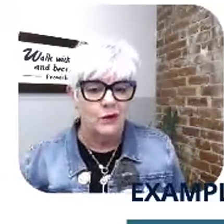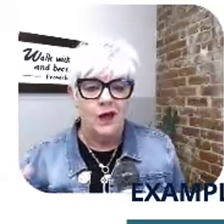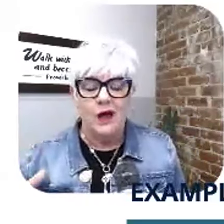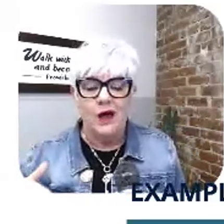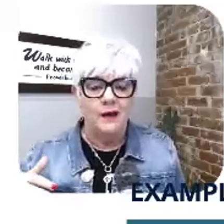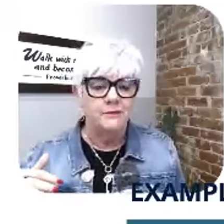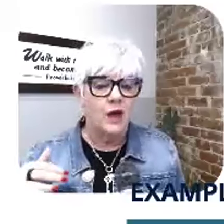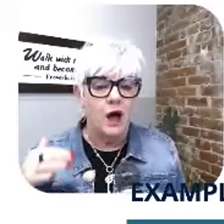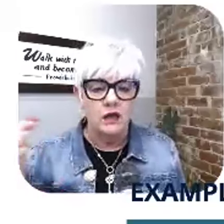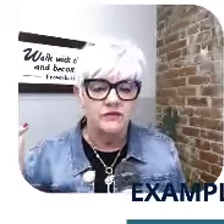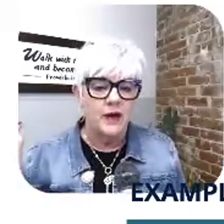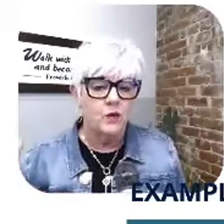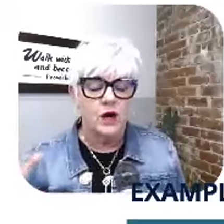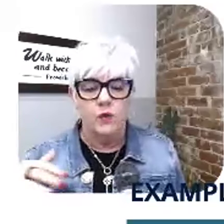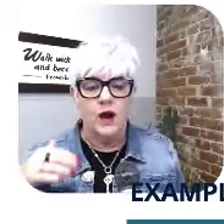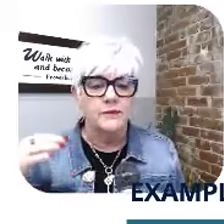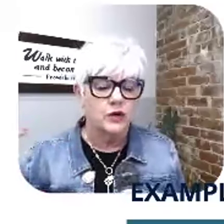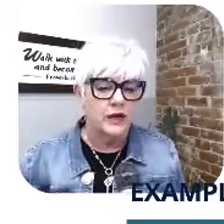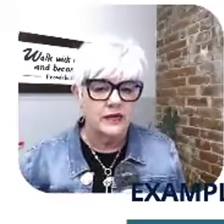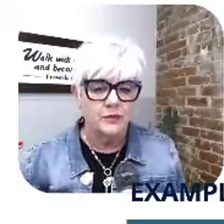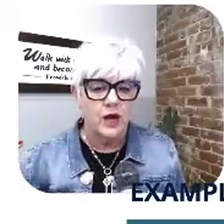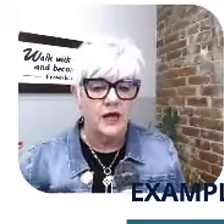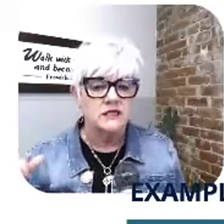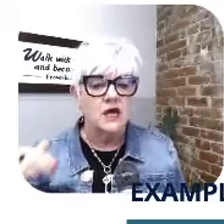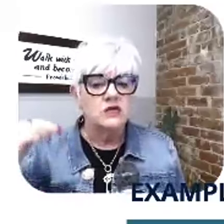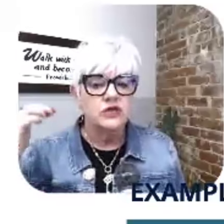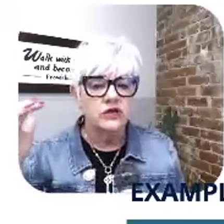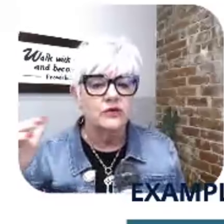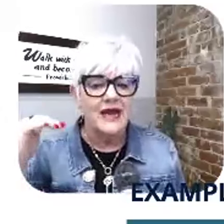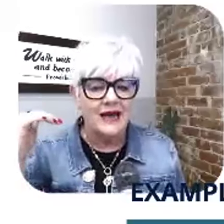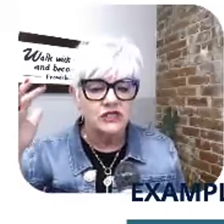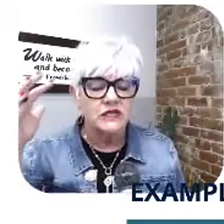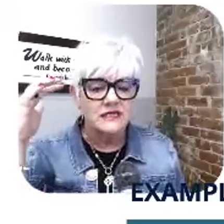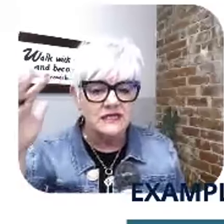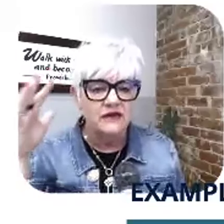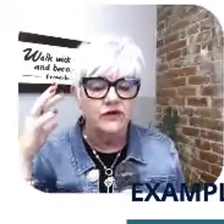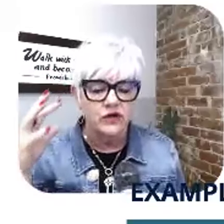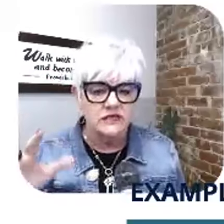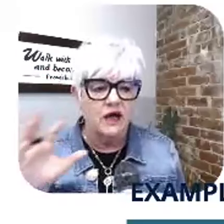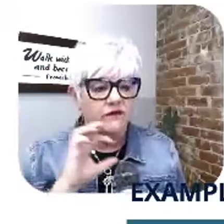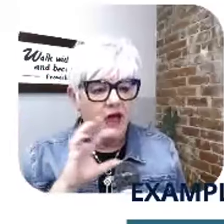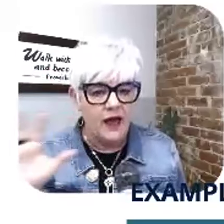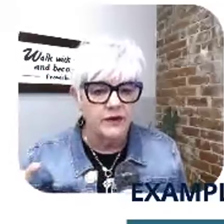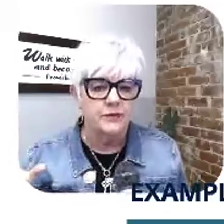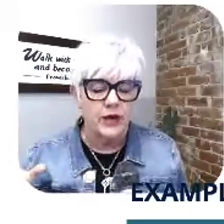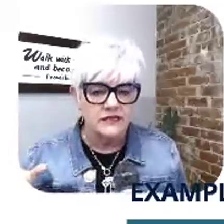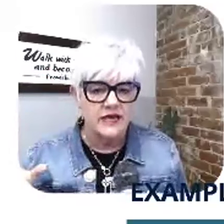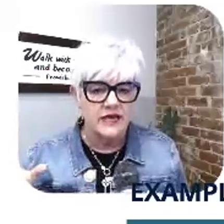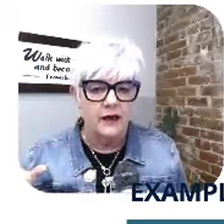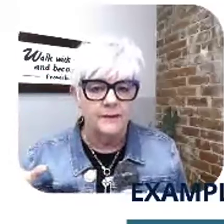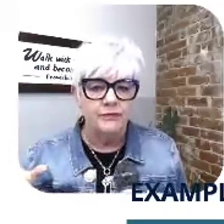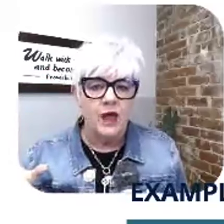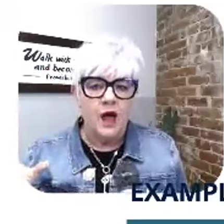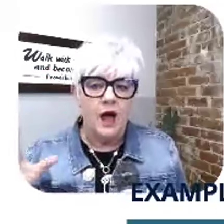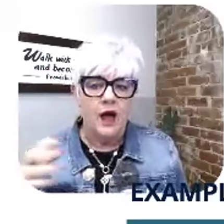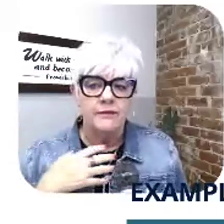blue. All of my work where I'm creating products, so that you can actually see for yourself how it breaks